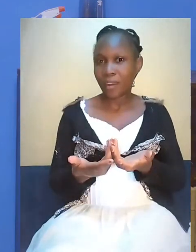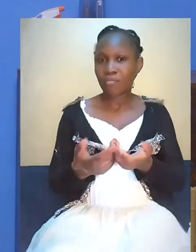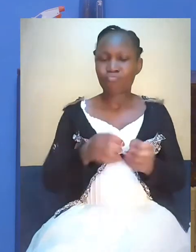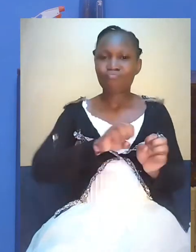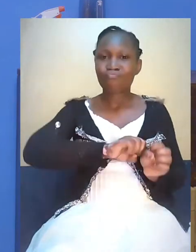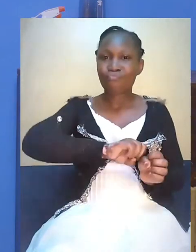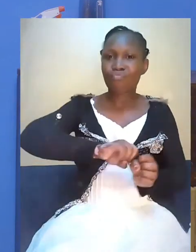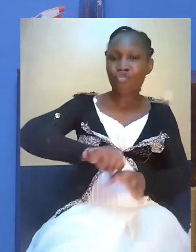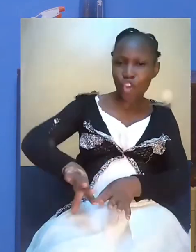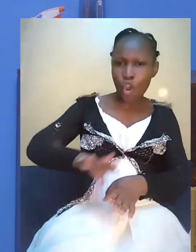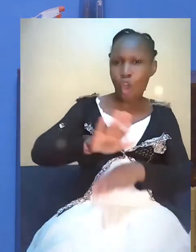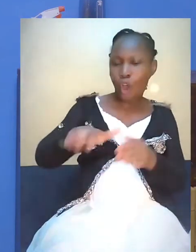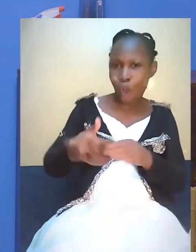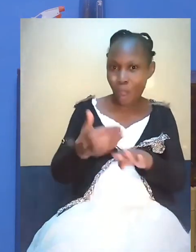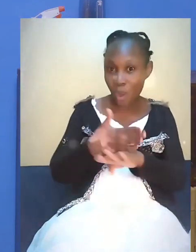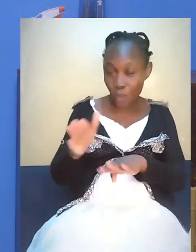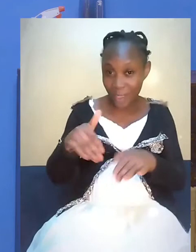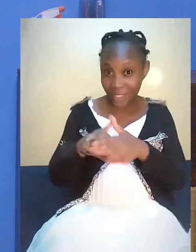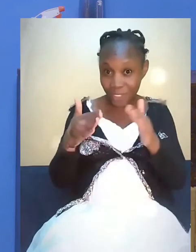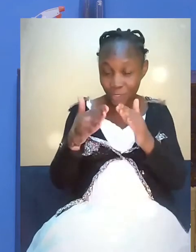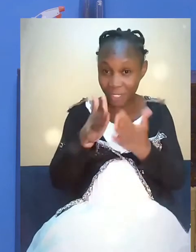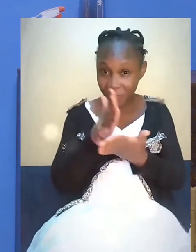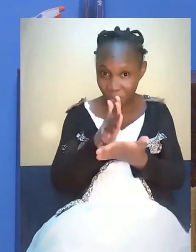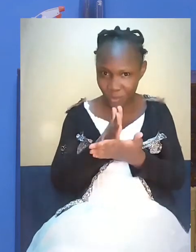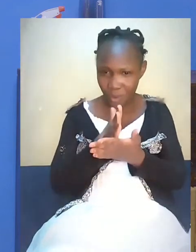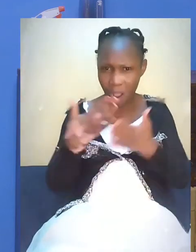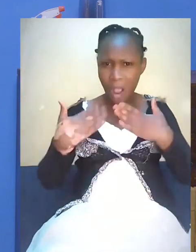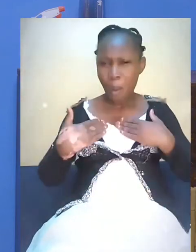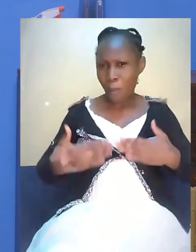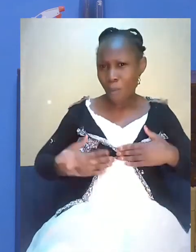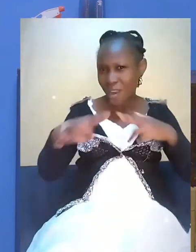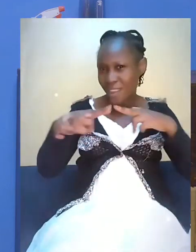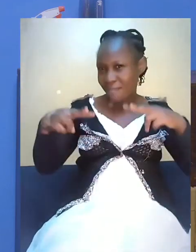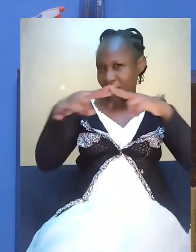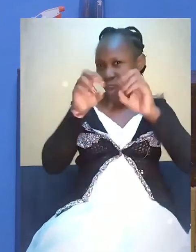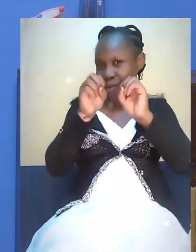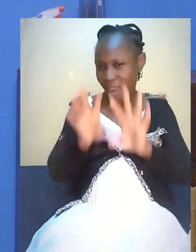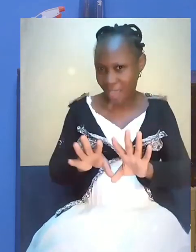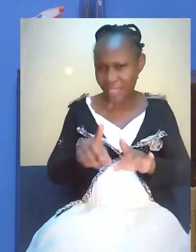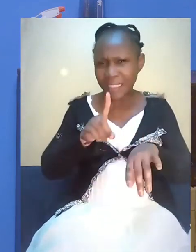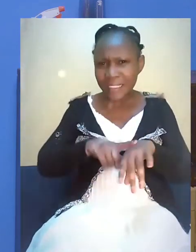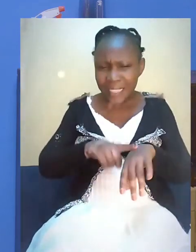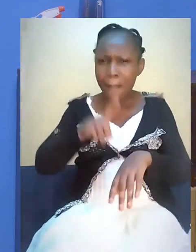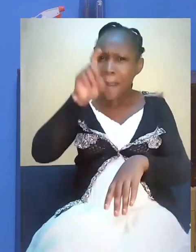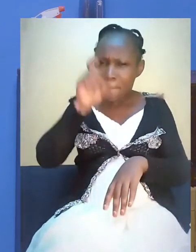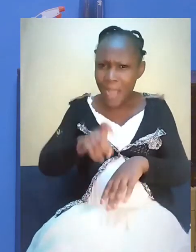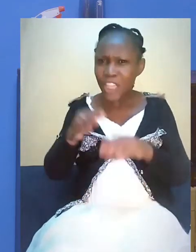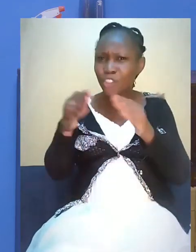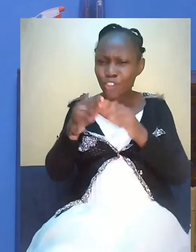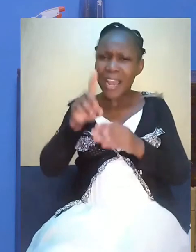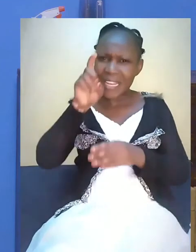know, release what can't be used by your body. And when that time comes, you can't just leave it. You have to flush it